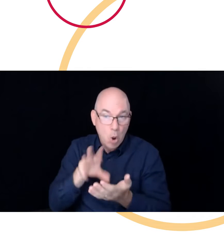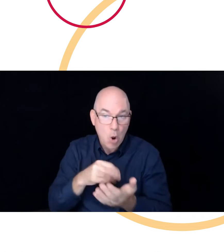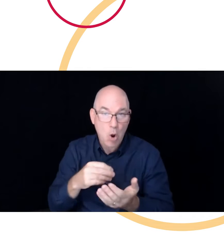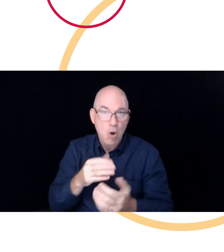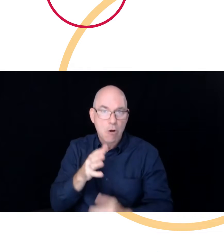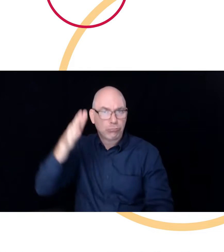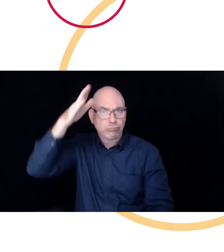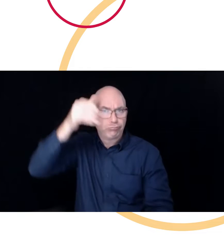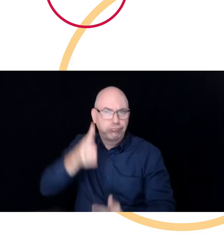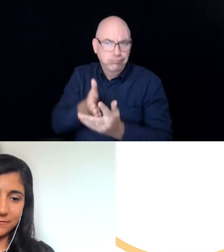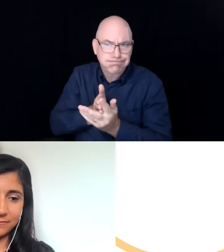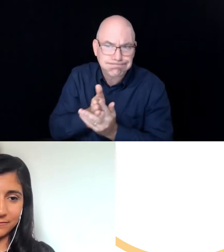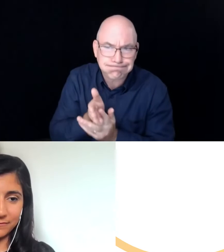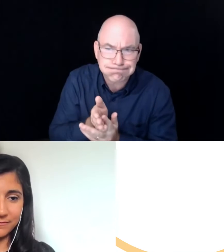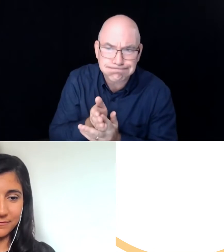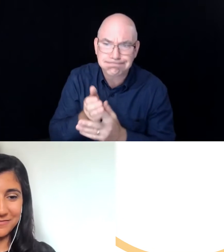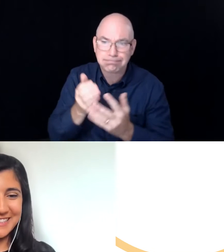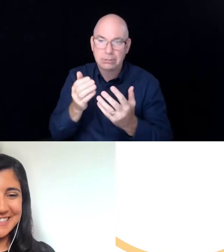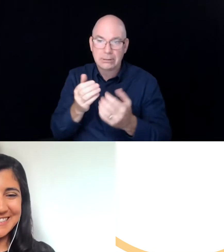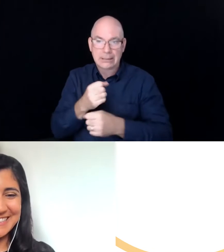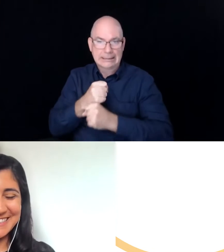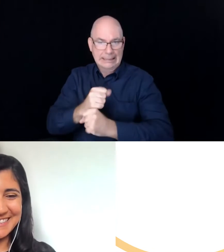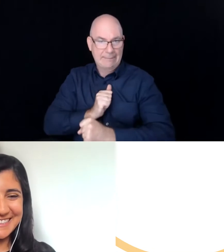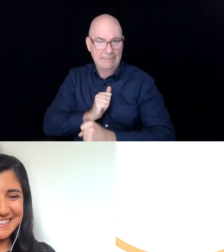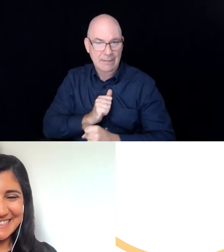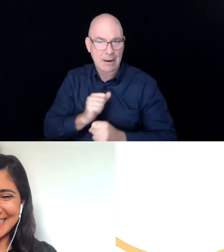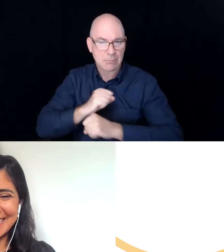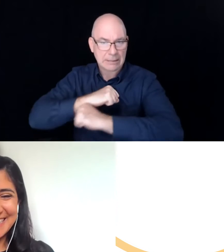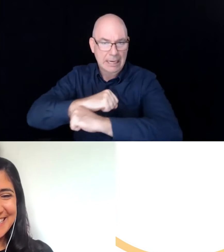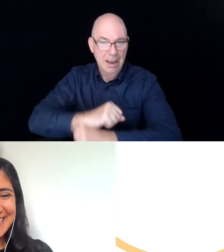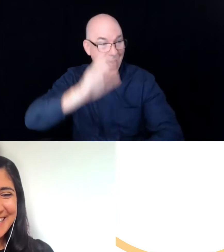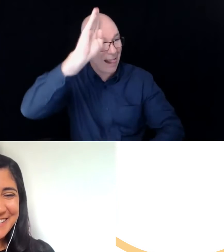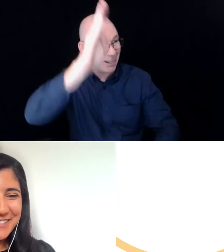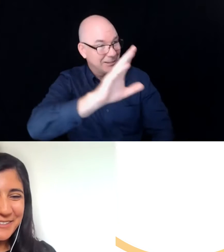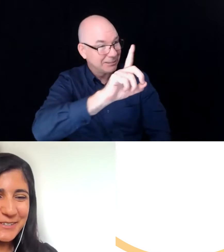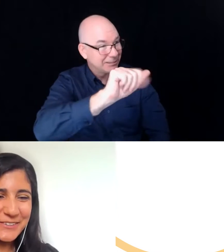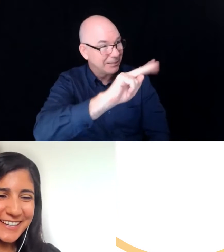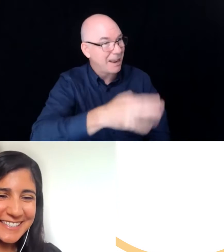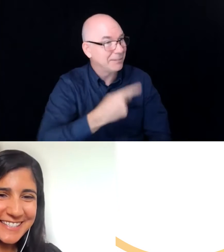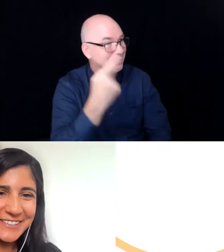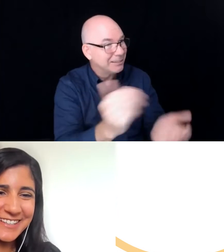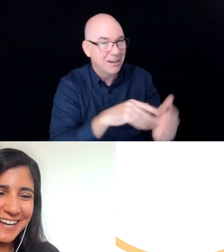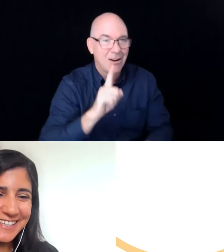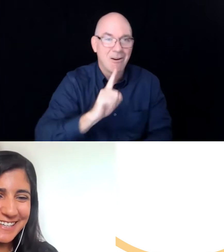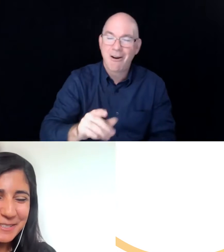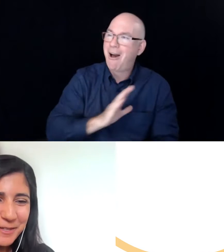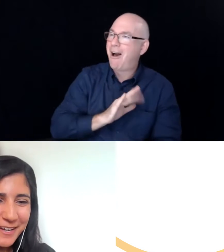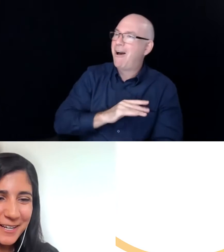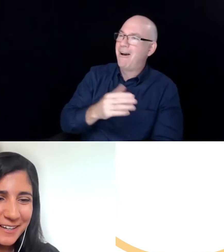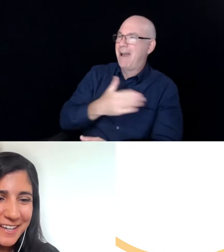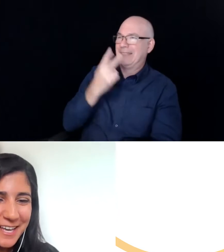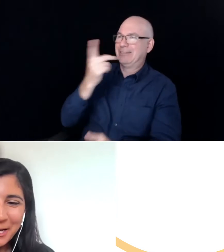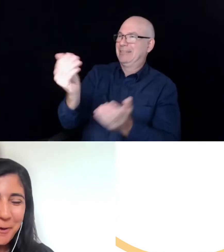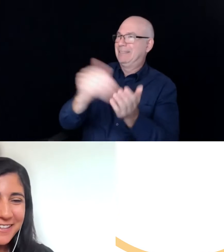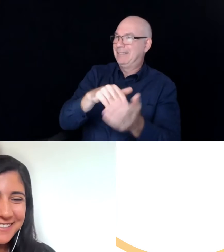safeguarding and protection. Hello, Dhania. It is so great to see you again. It's so great to see you, Ananya, and to be